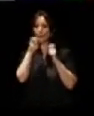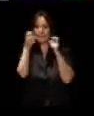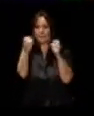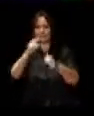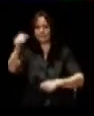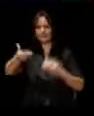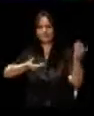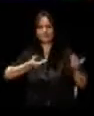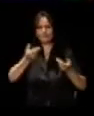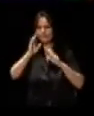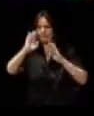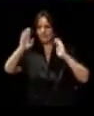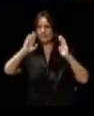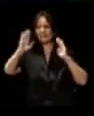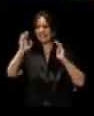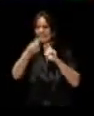call home.